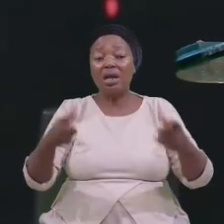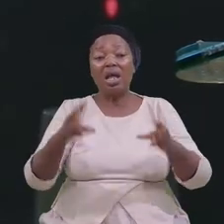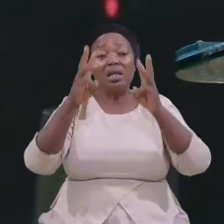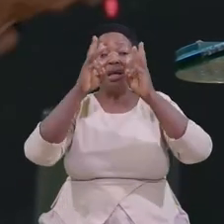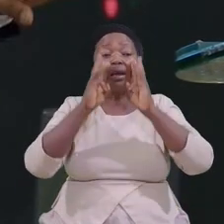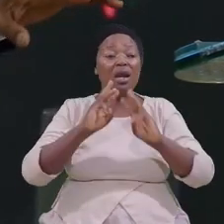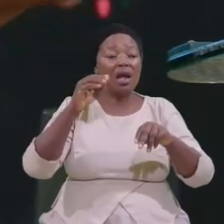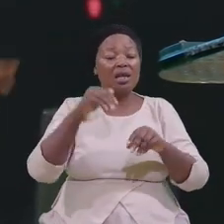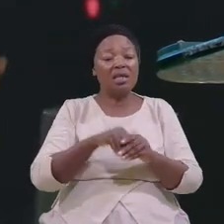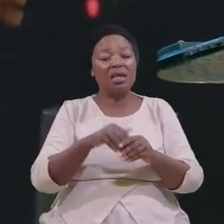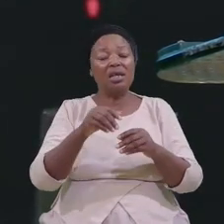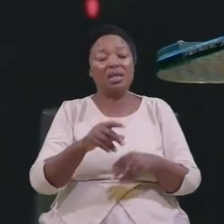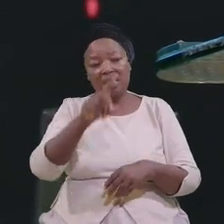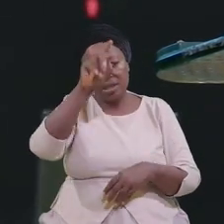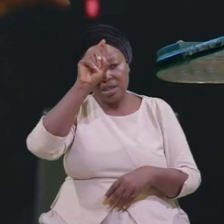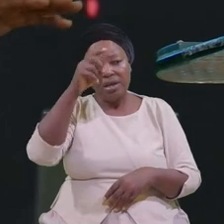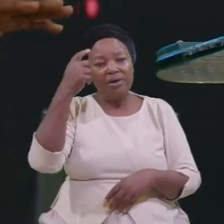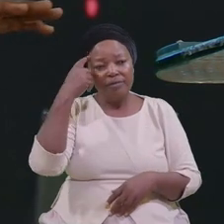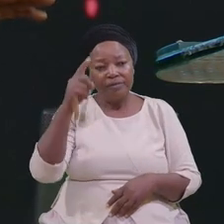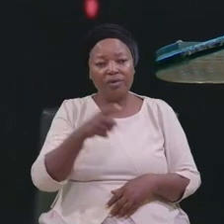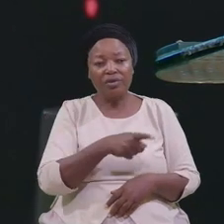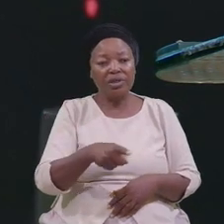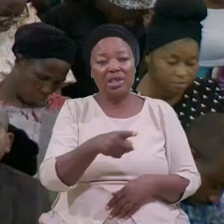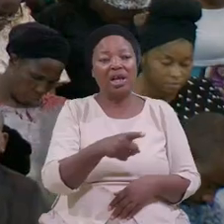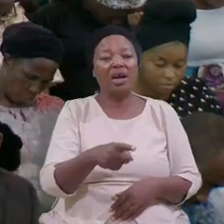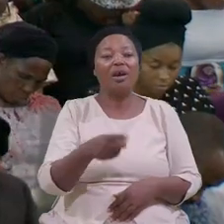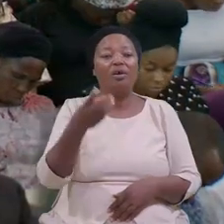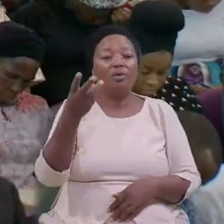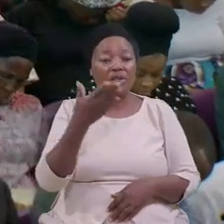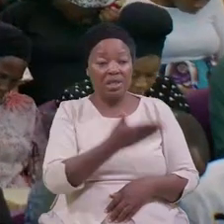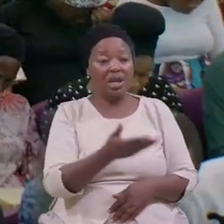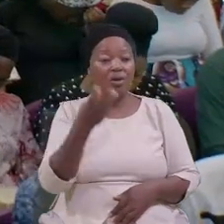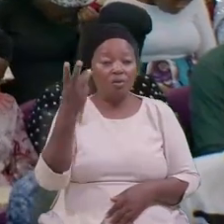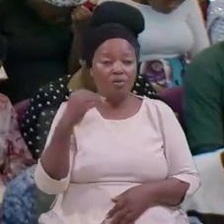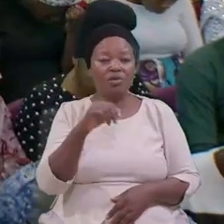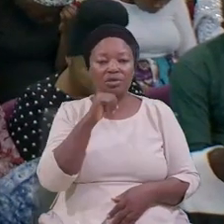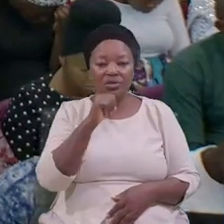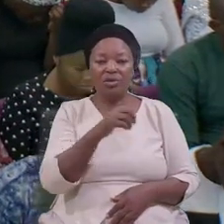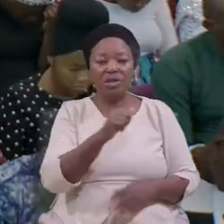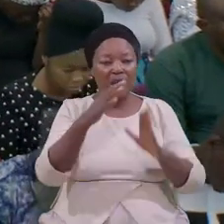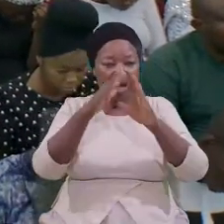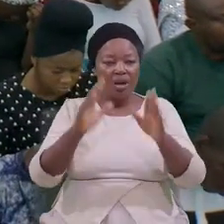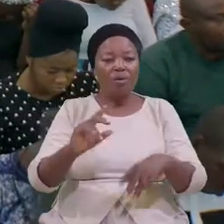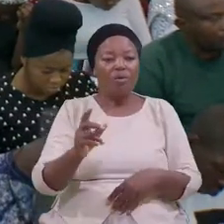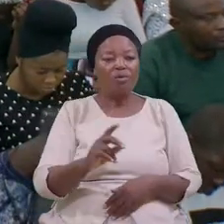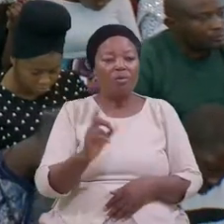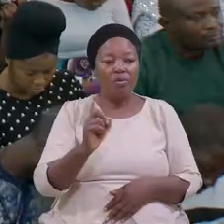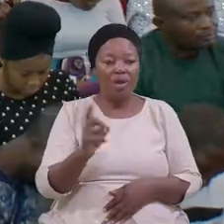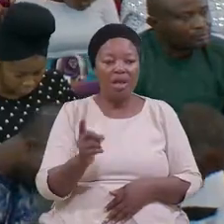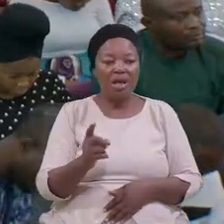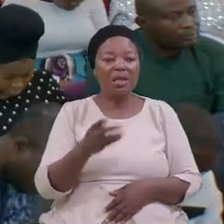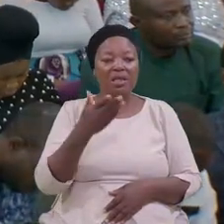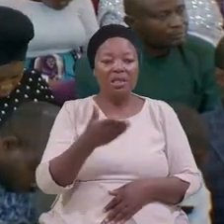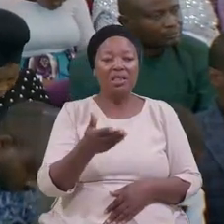in Egypt, for there was not a house whence there